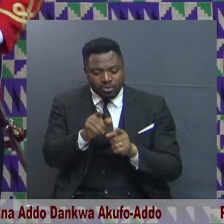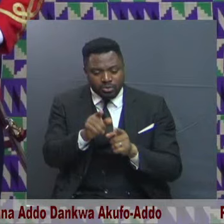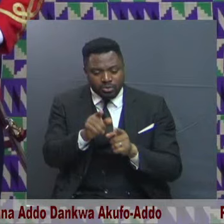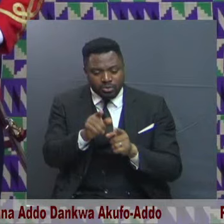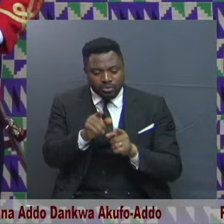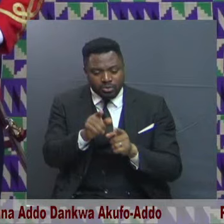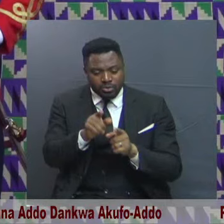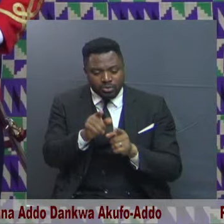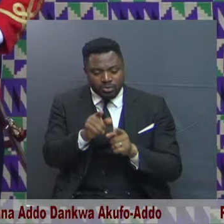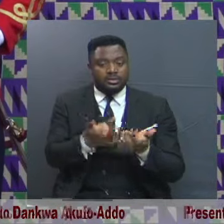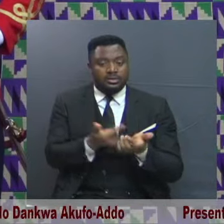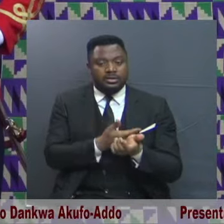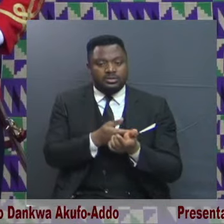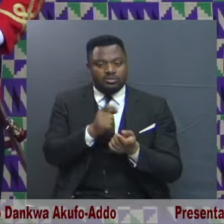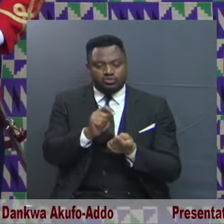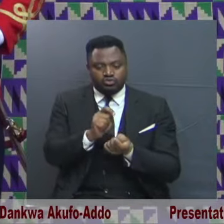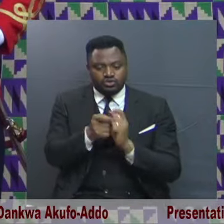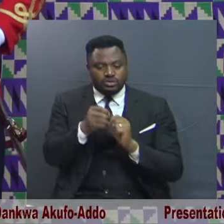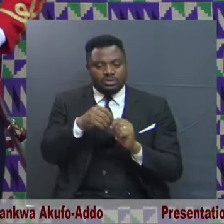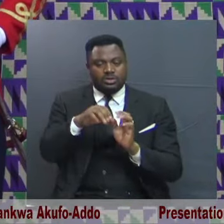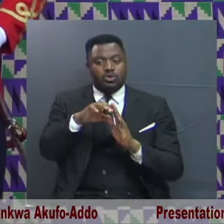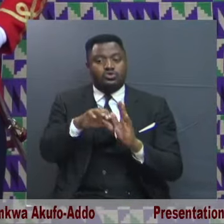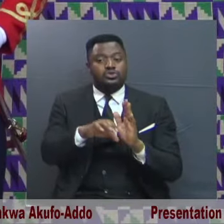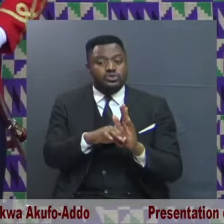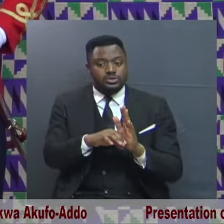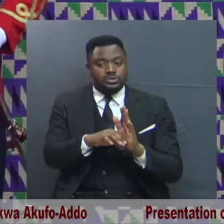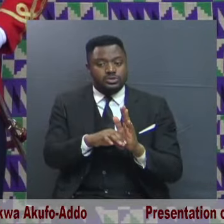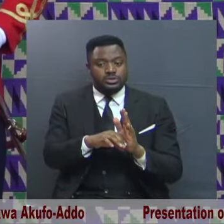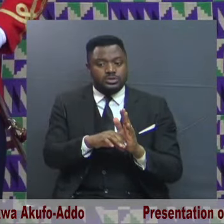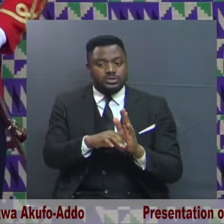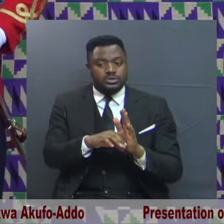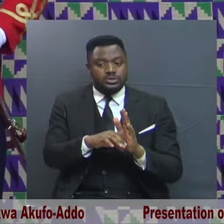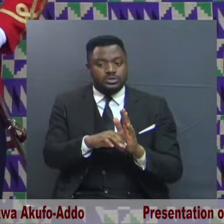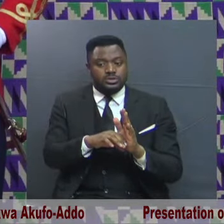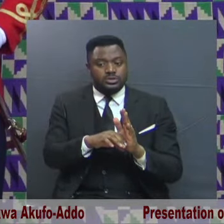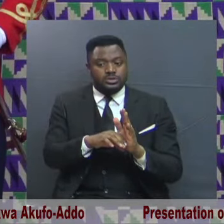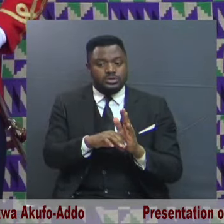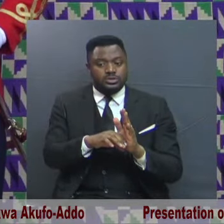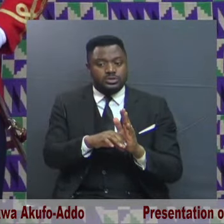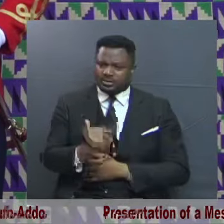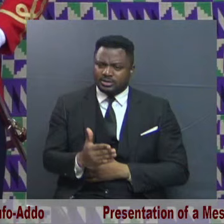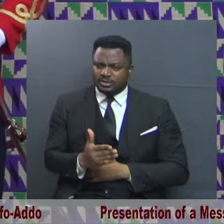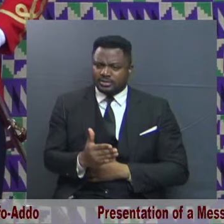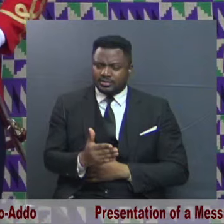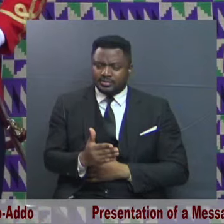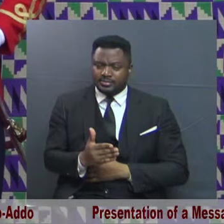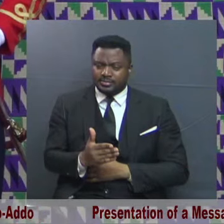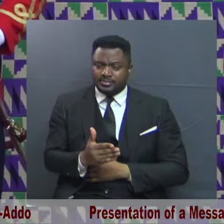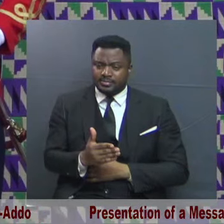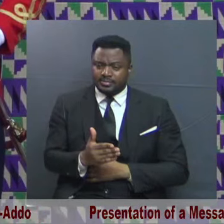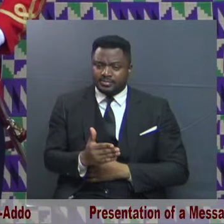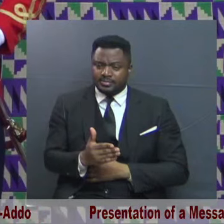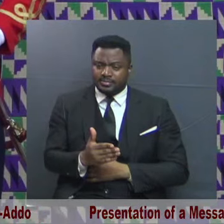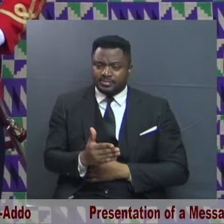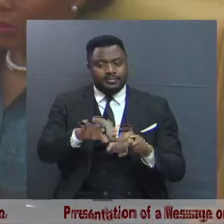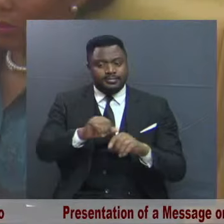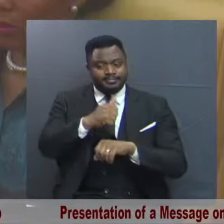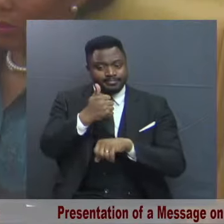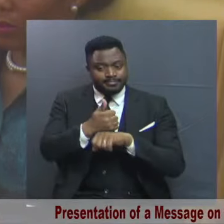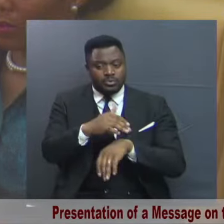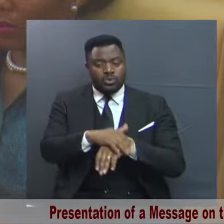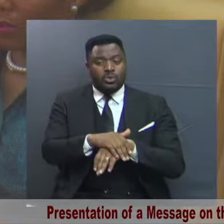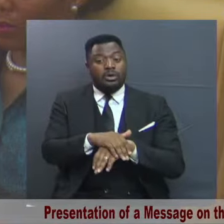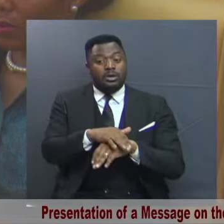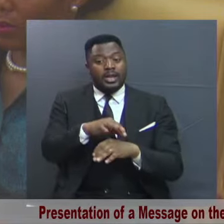Gans w't made to the Constitution speaker democracies are founded on